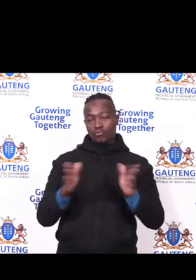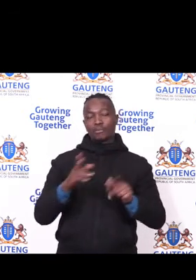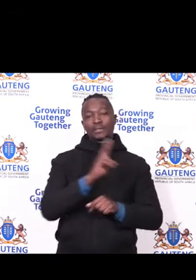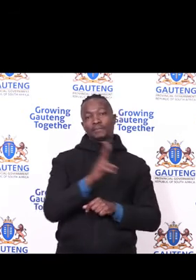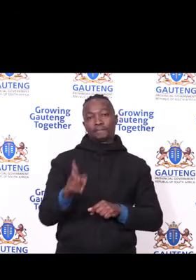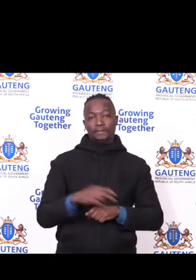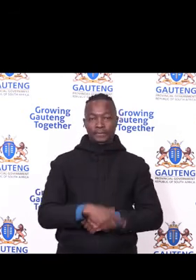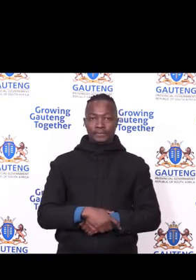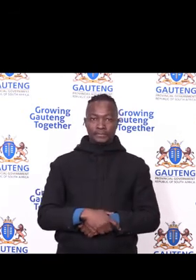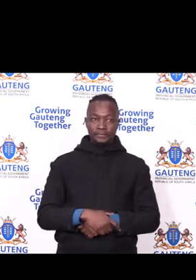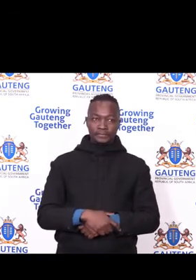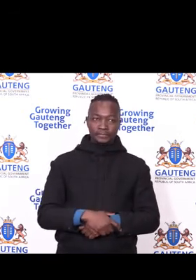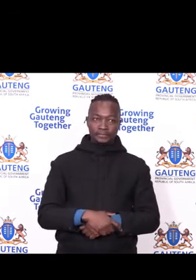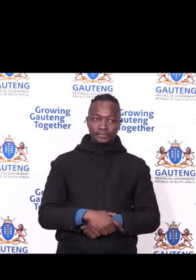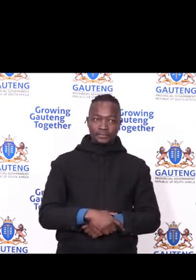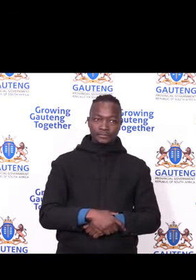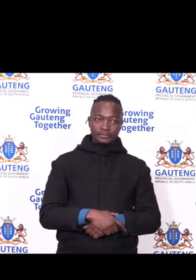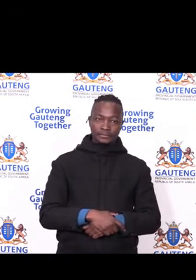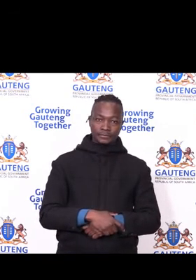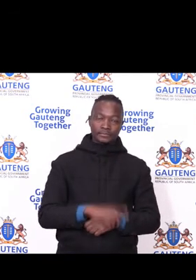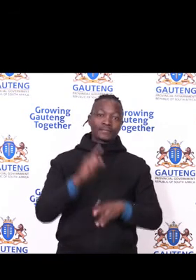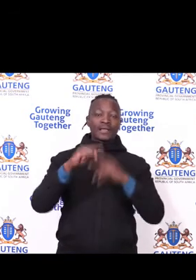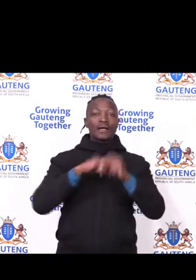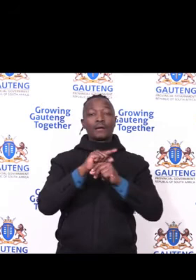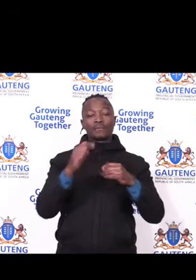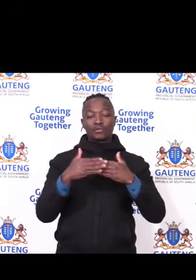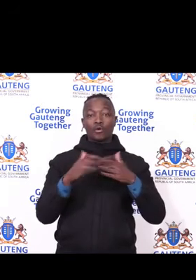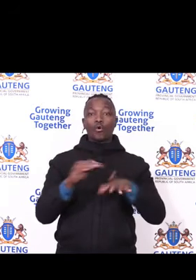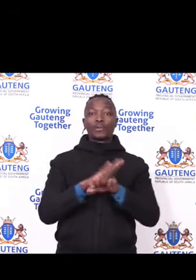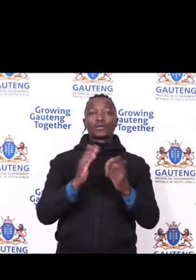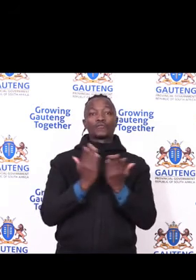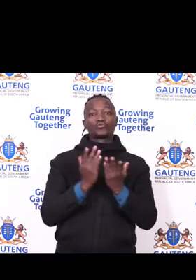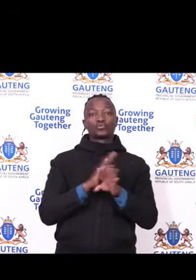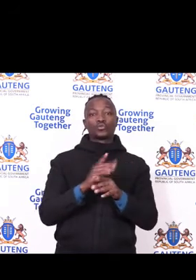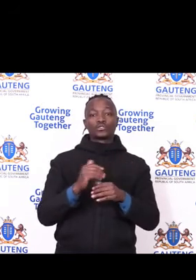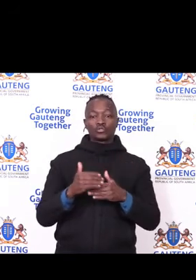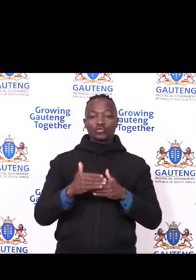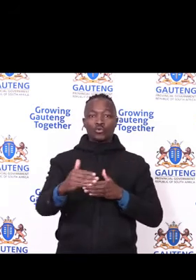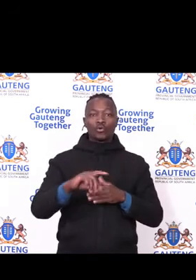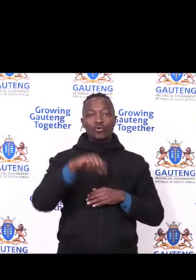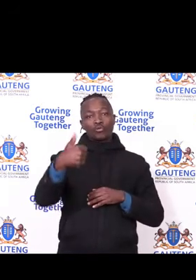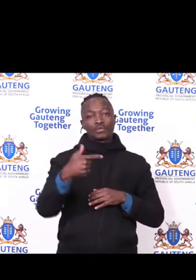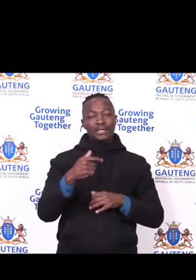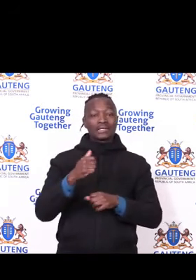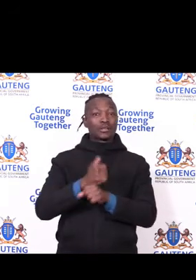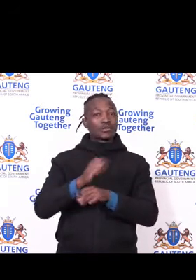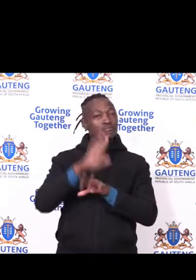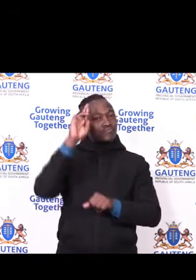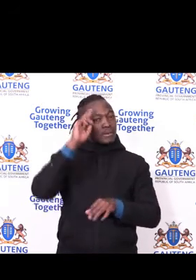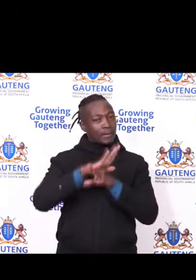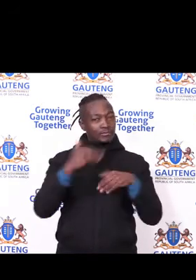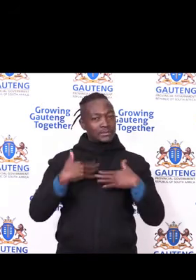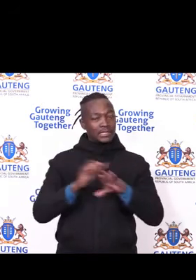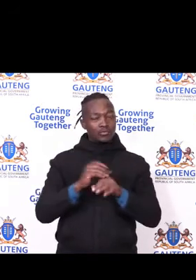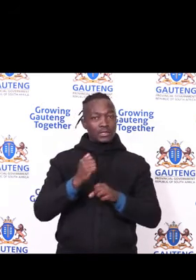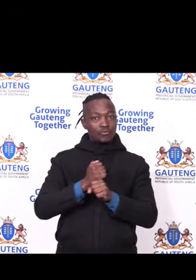and open them later. Since the reopening of schools to take the next round of grades, you will recall we started with grade 7 and grade